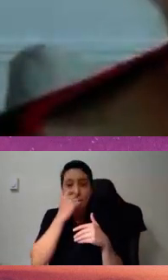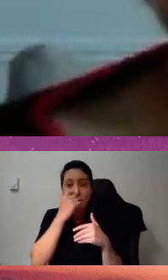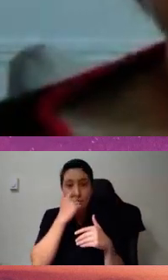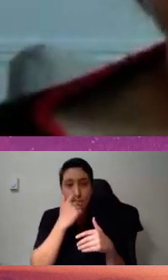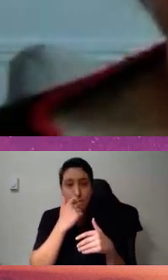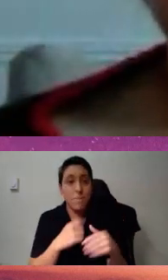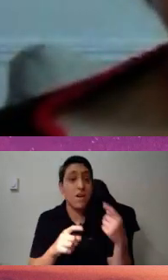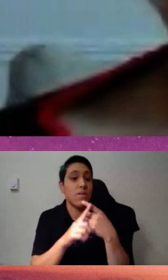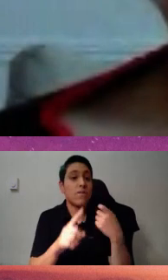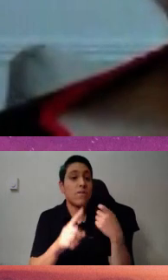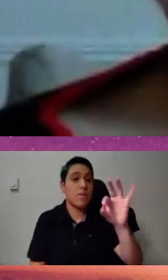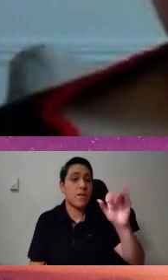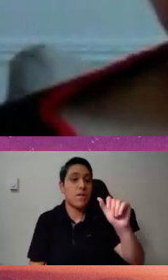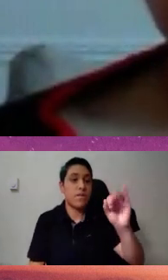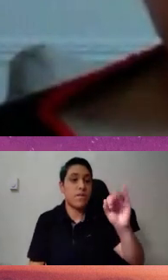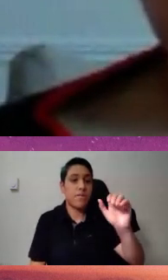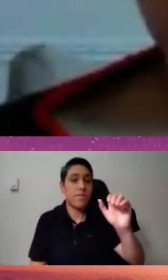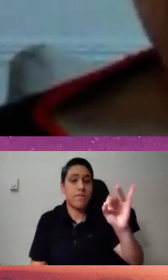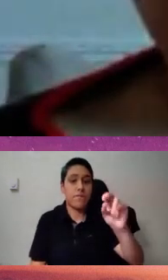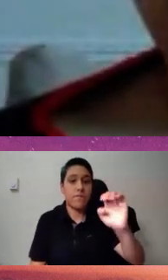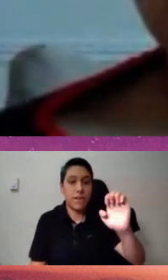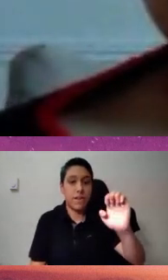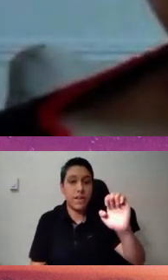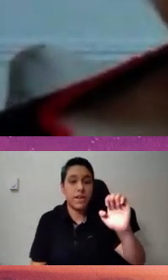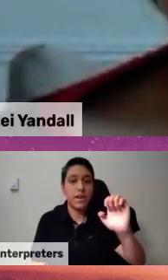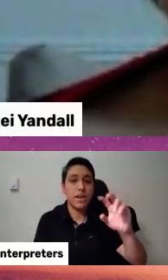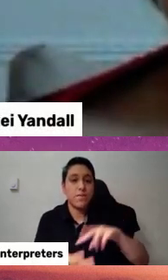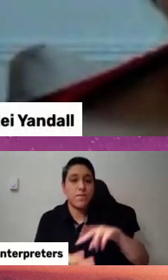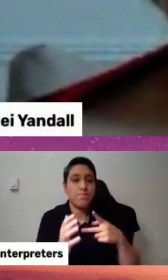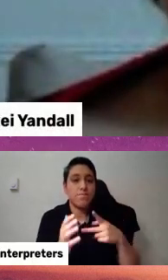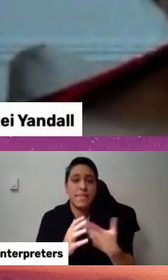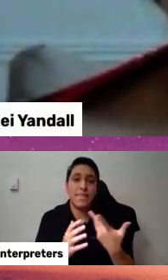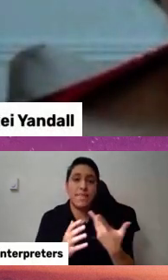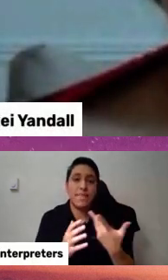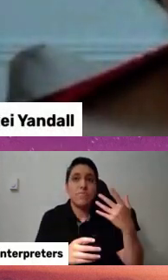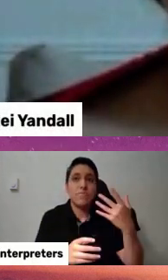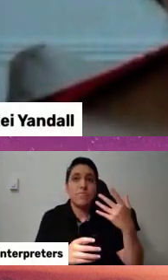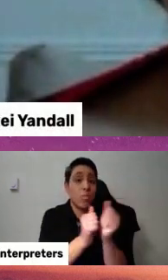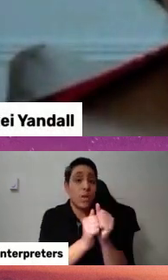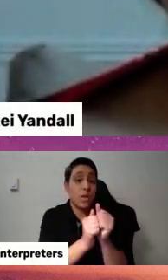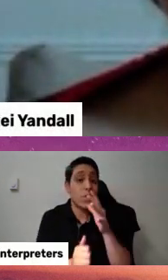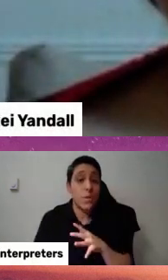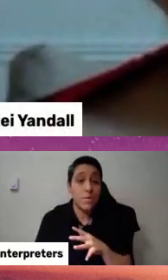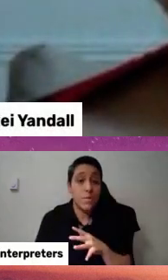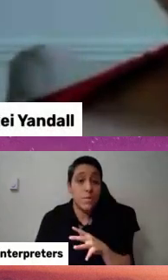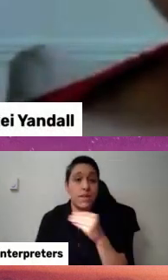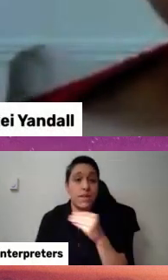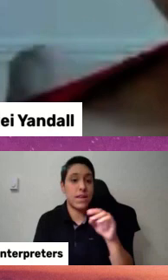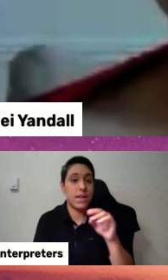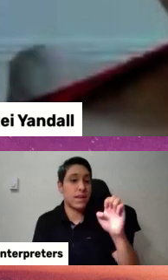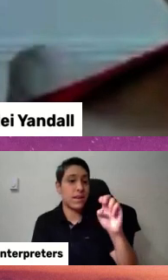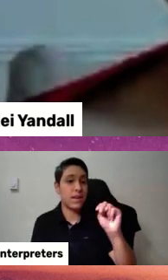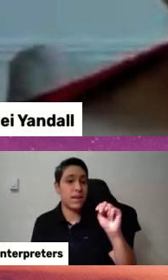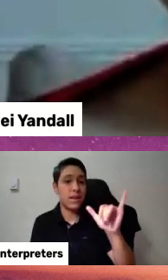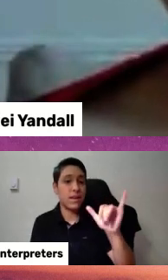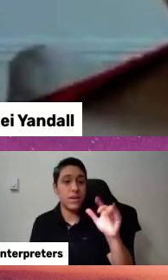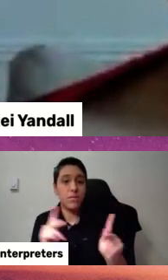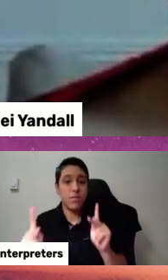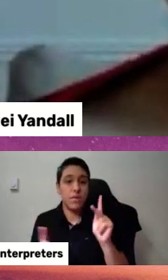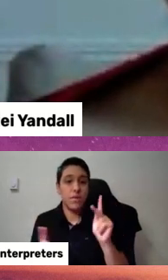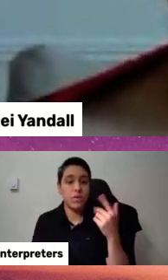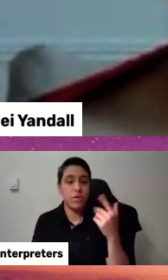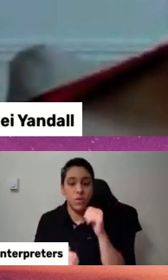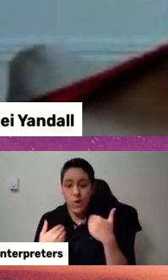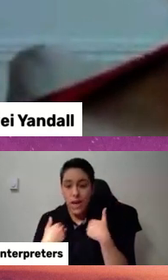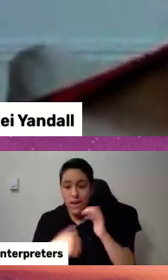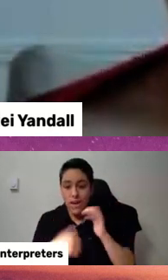of a woman, in the manner of, and it's more so of, there's no set destination in those